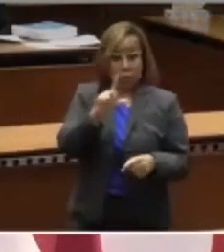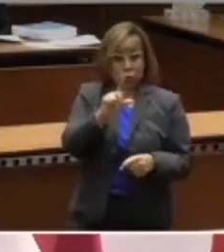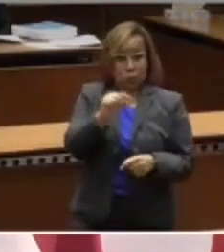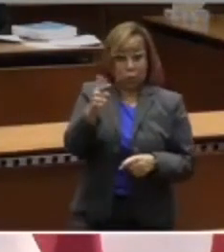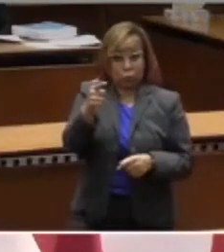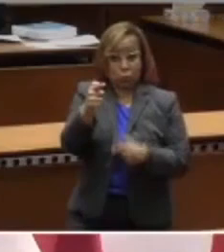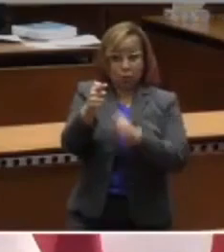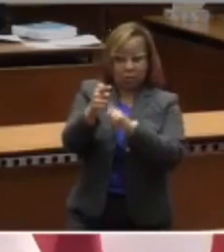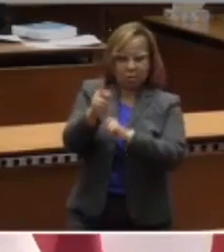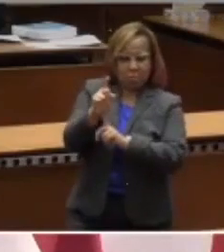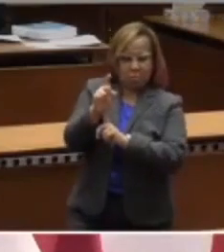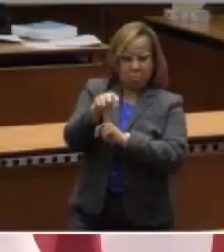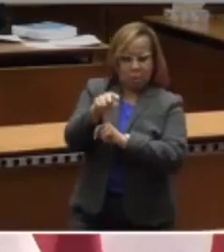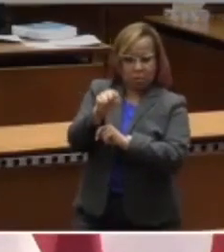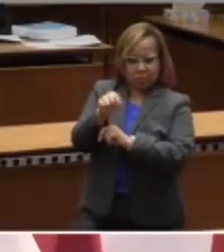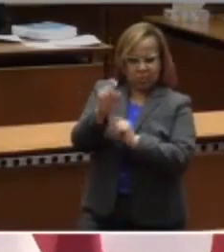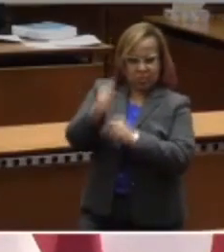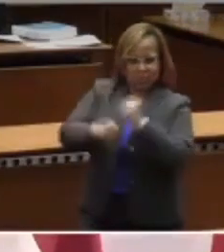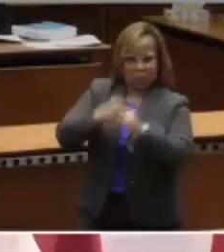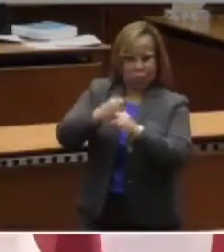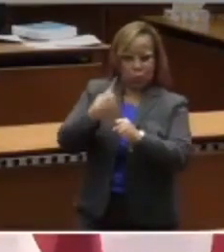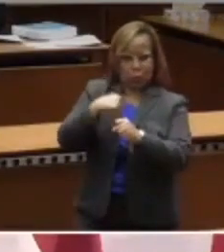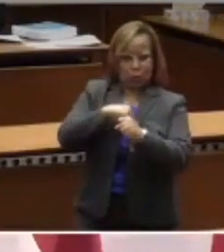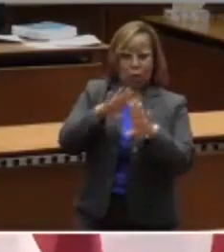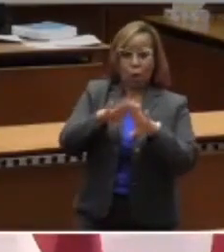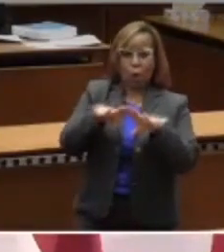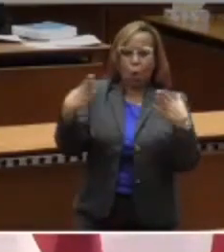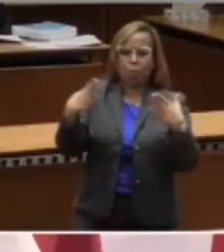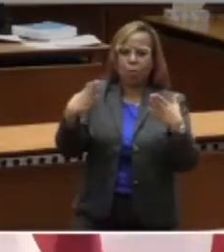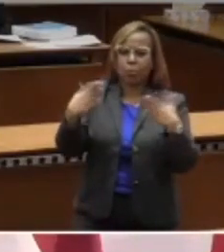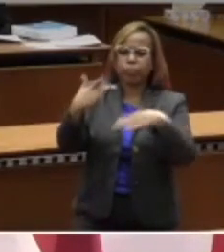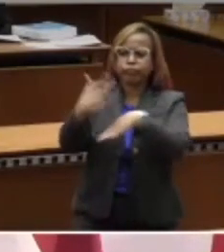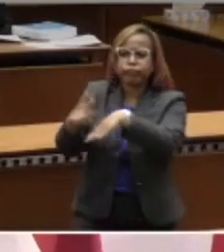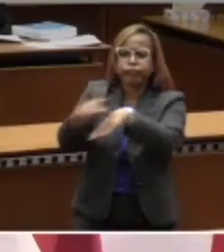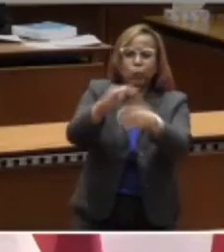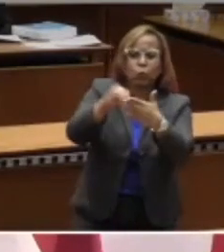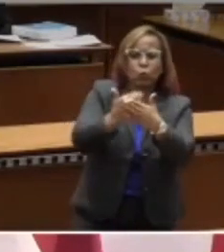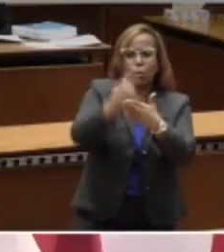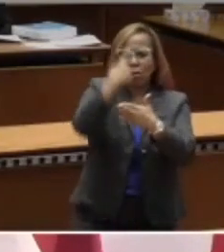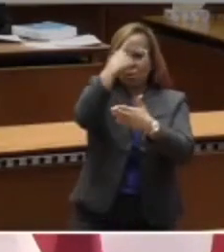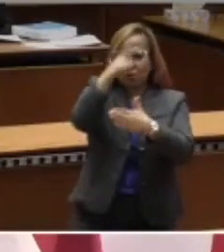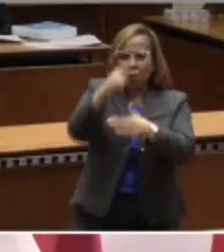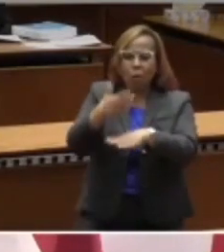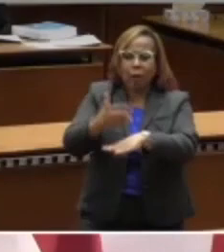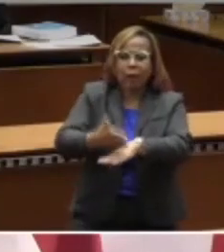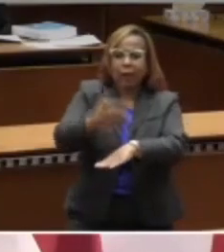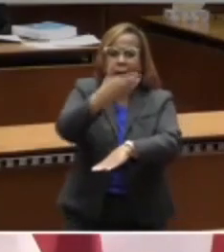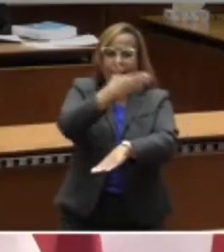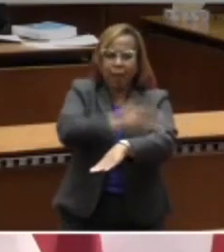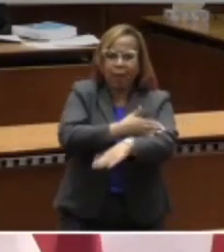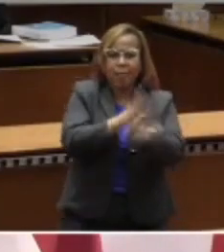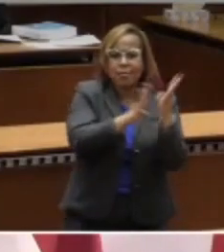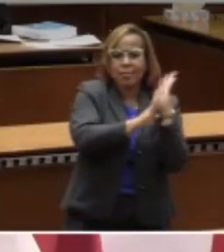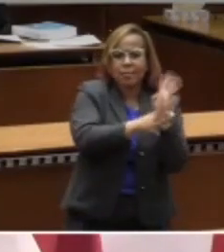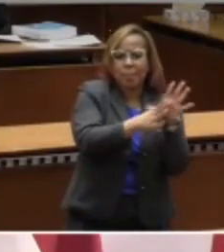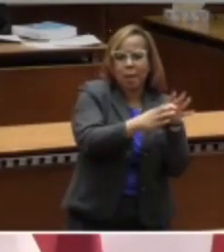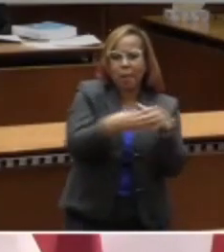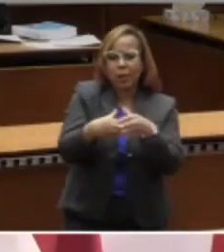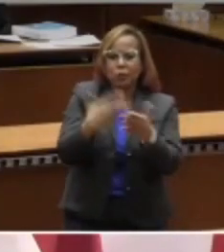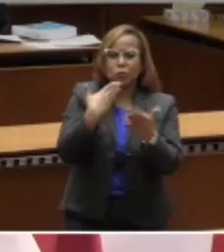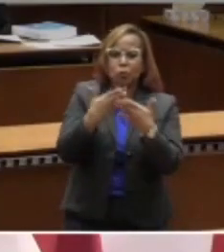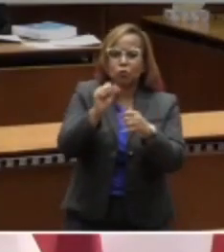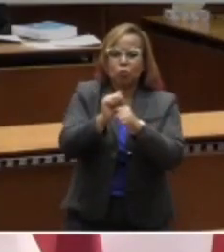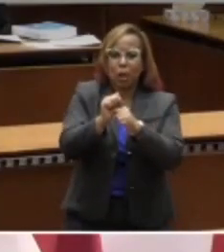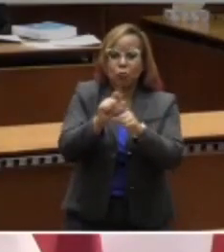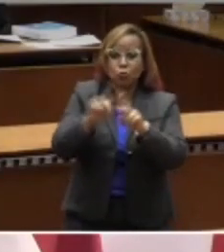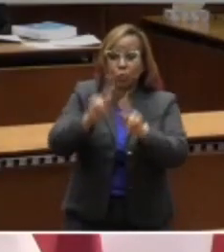2021 must mark the year where we open up new opportunities for enhanced pipelines to good jobs for people